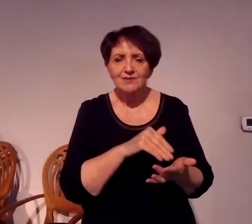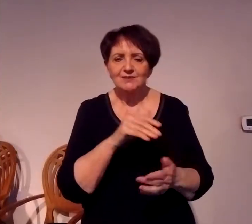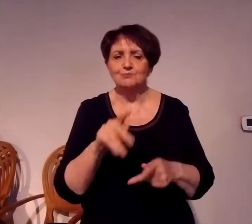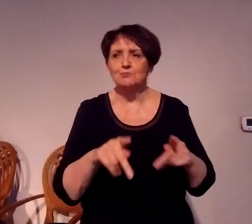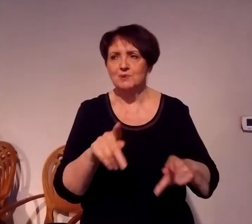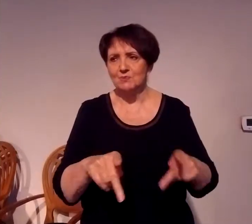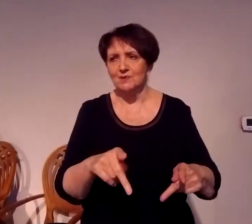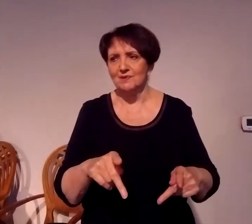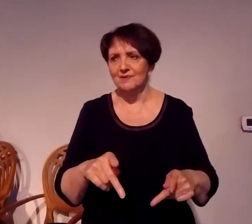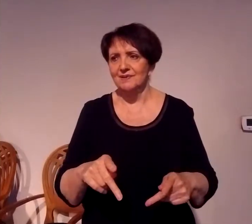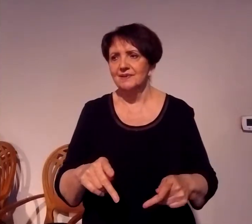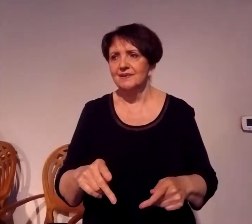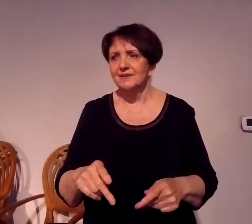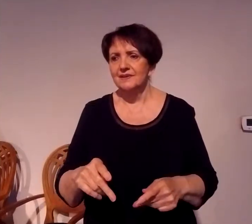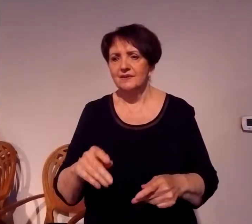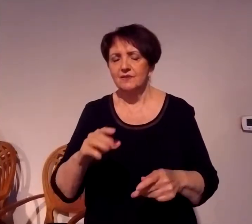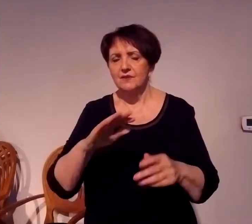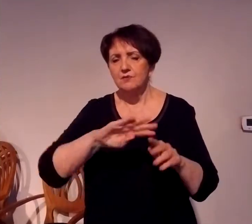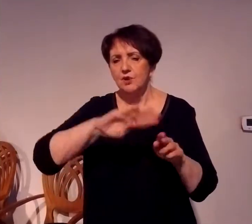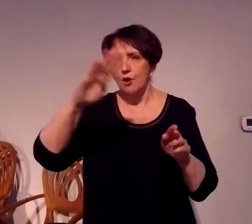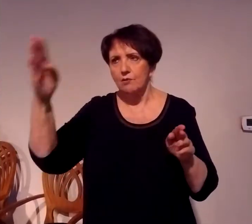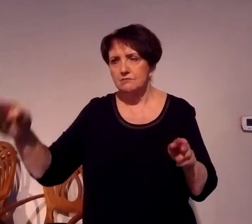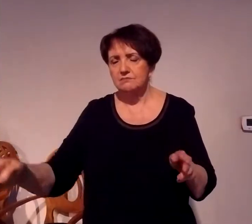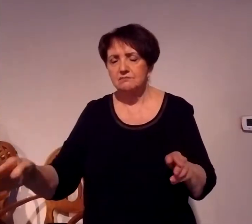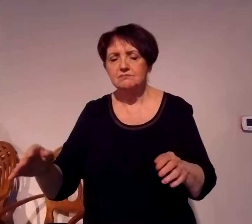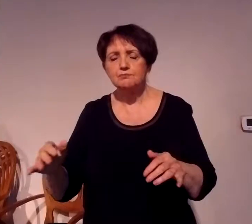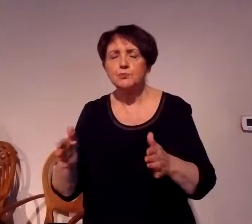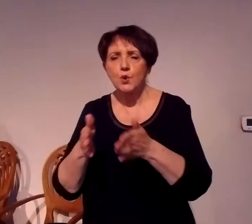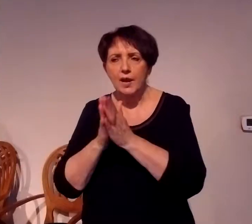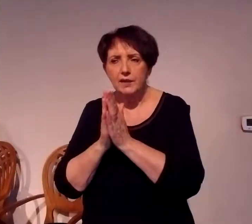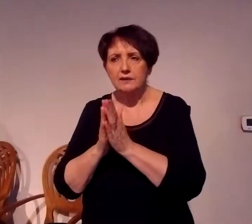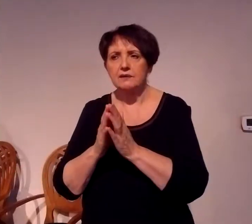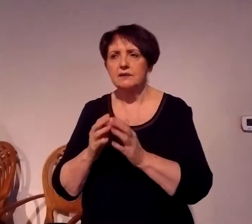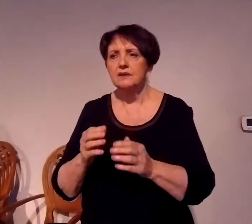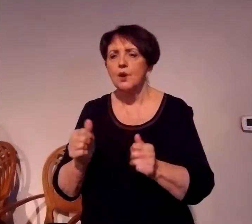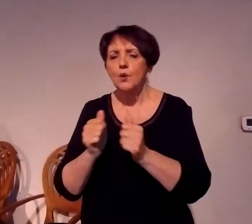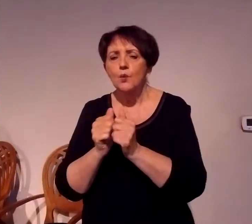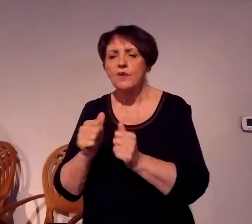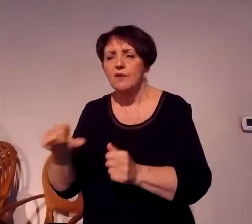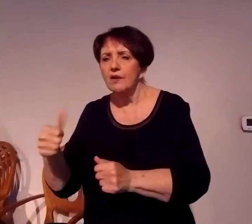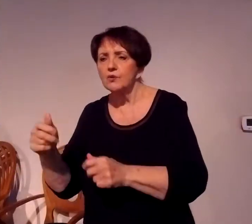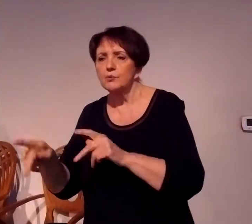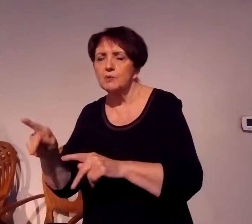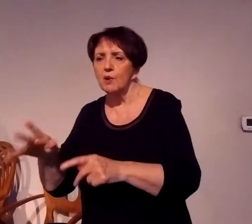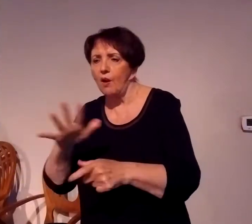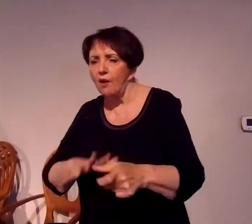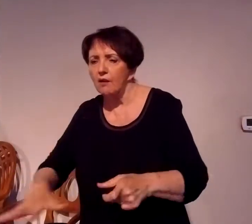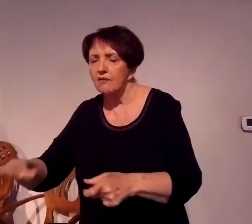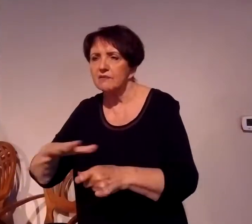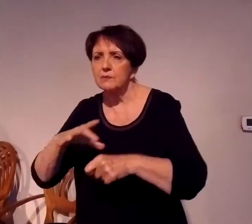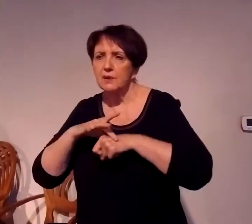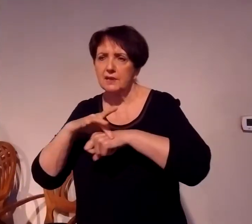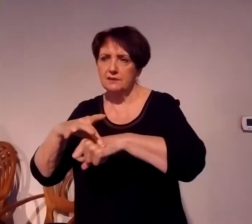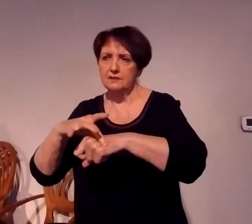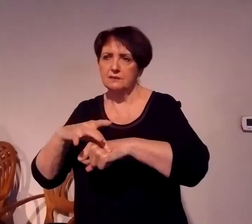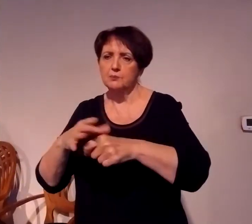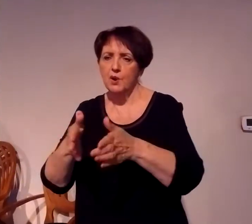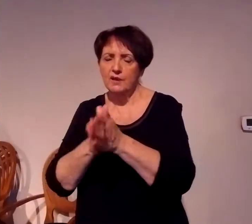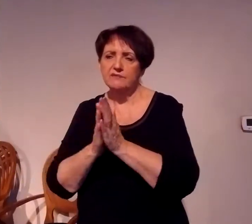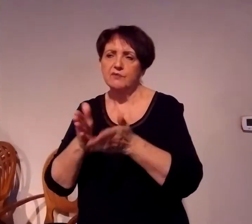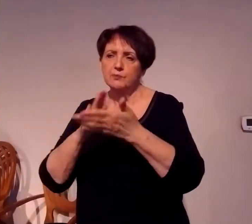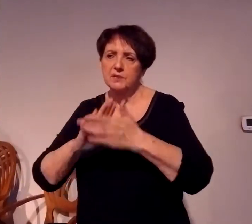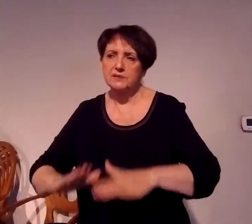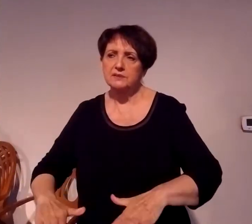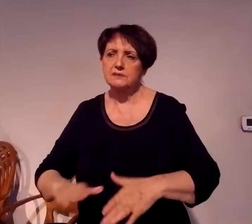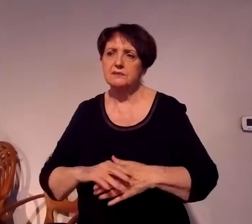praying with hundreds of thousands of people across the planet, meditating and praying for peace.